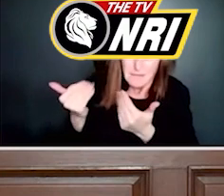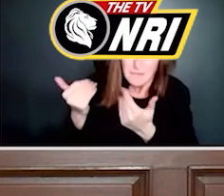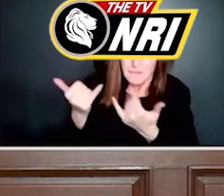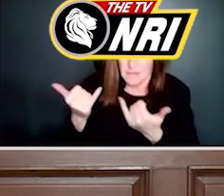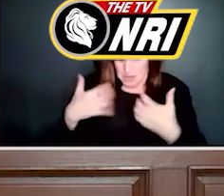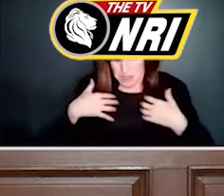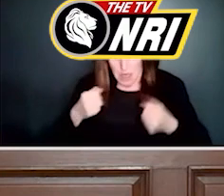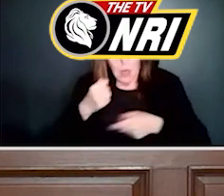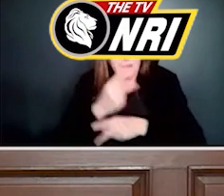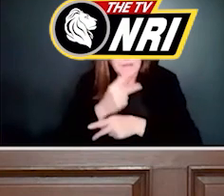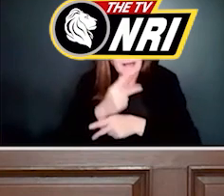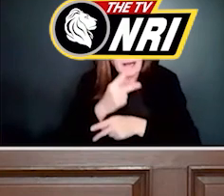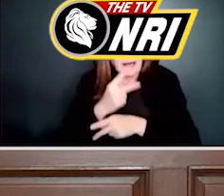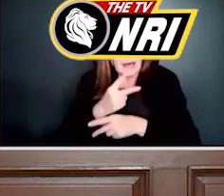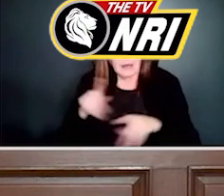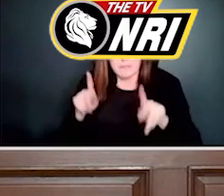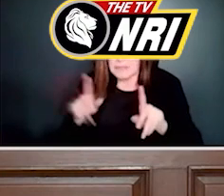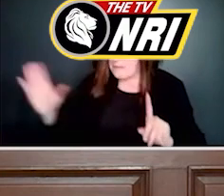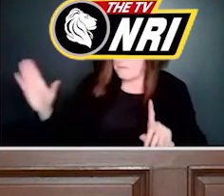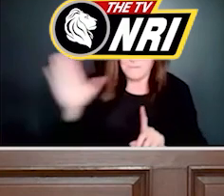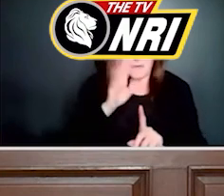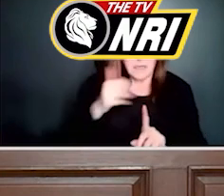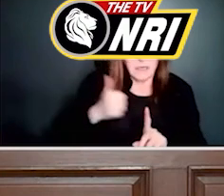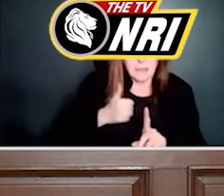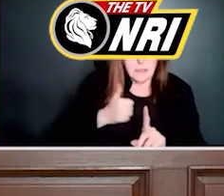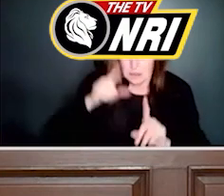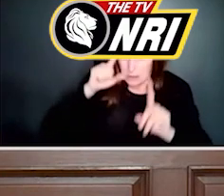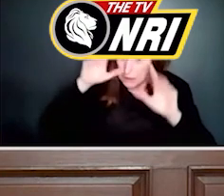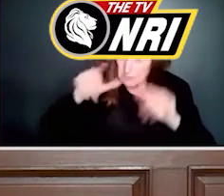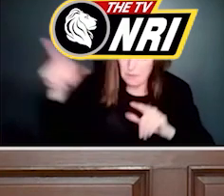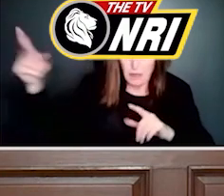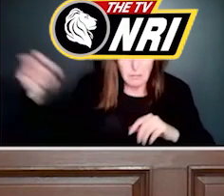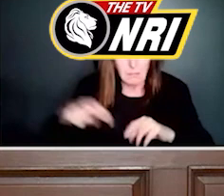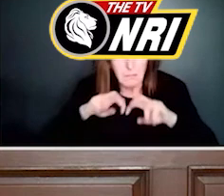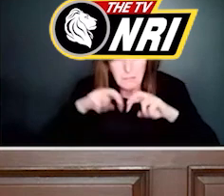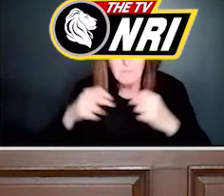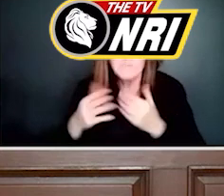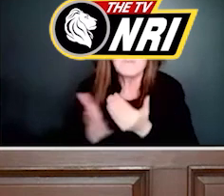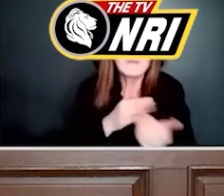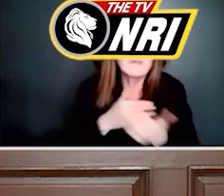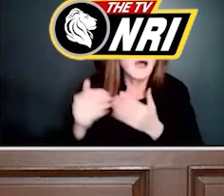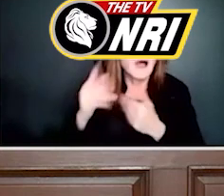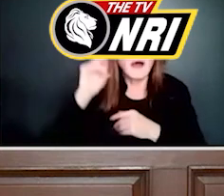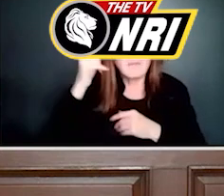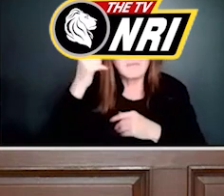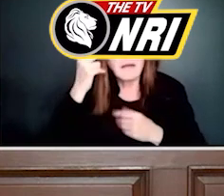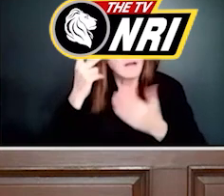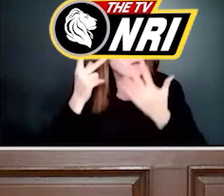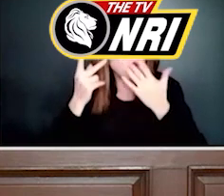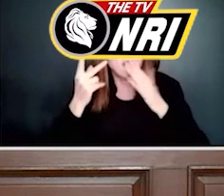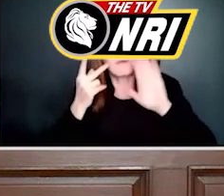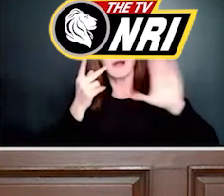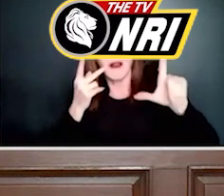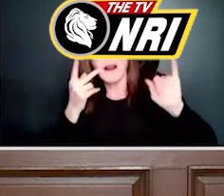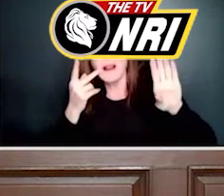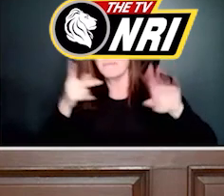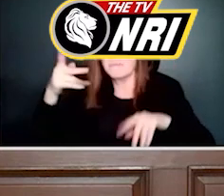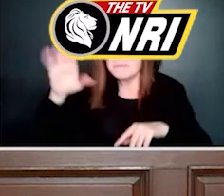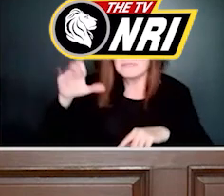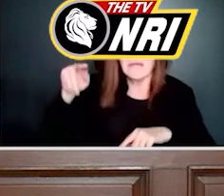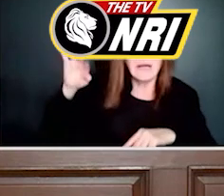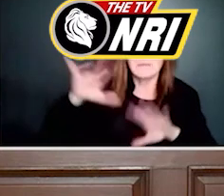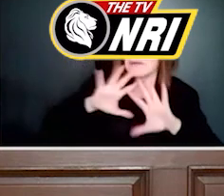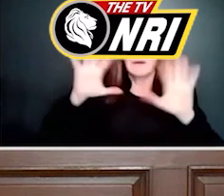It doesn't matter what political stripe you come from. They expect us to cooperate and work together. So I'm asking the Prime Minister